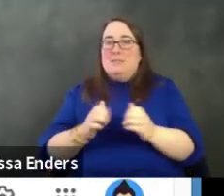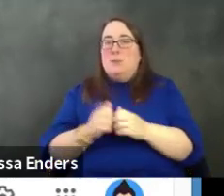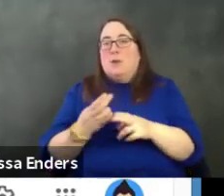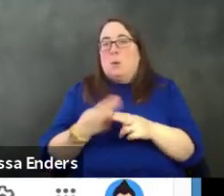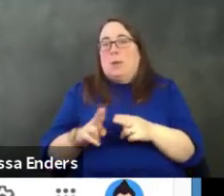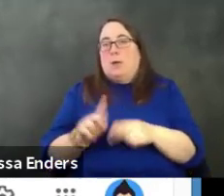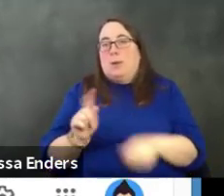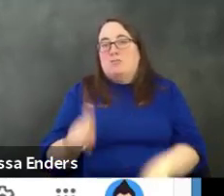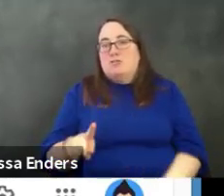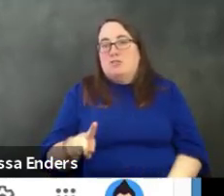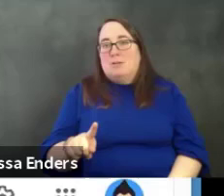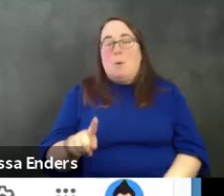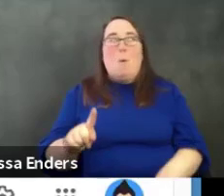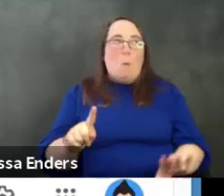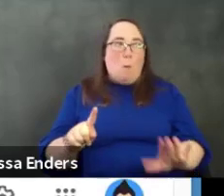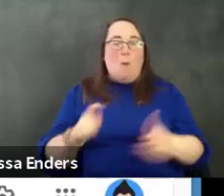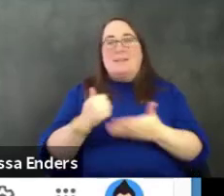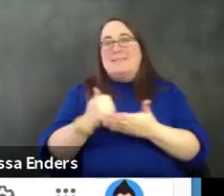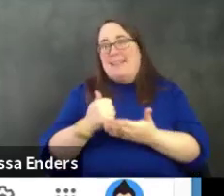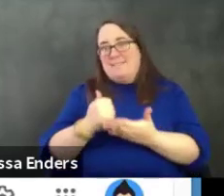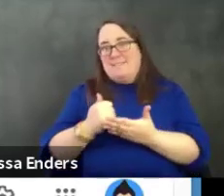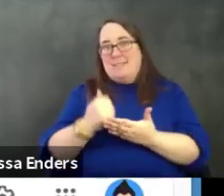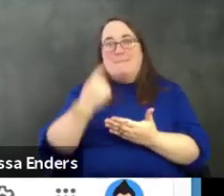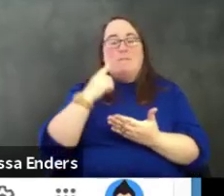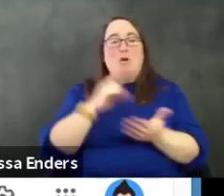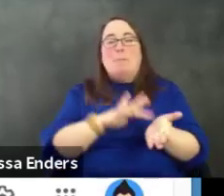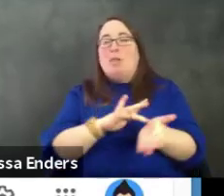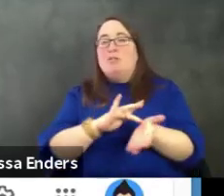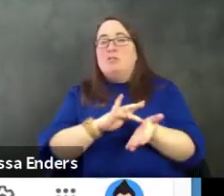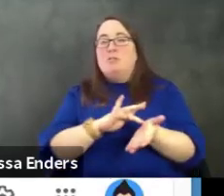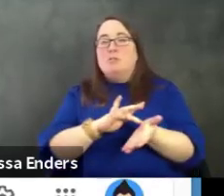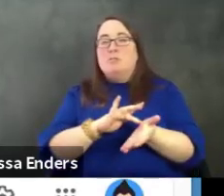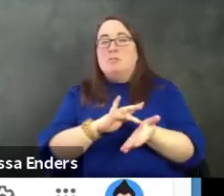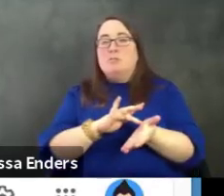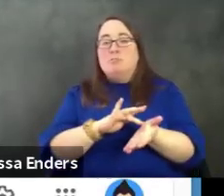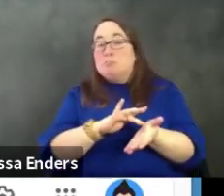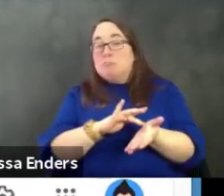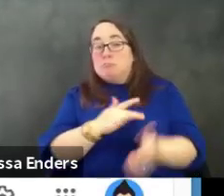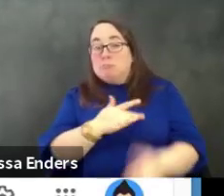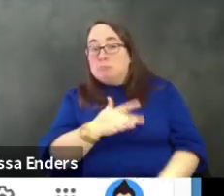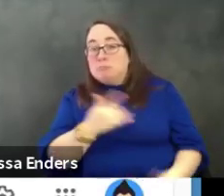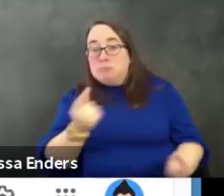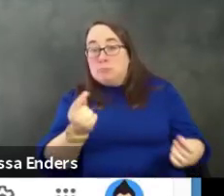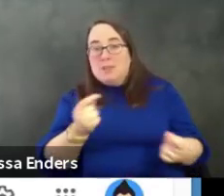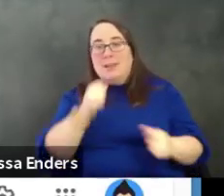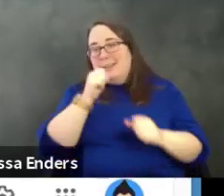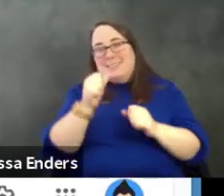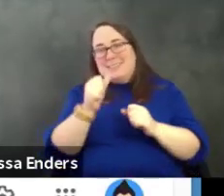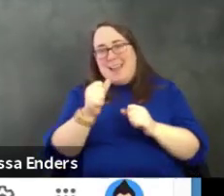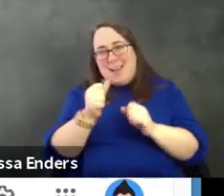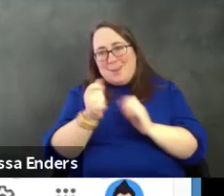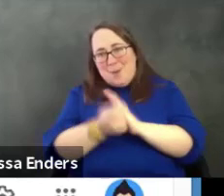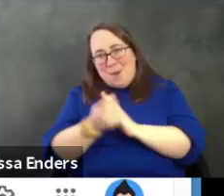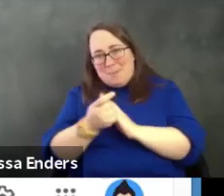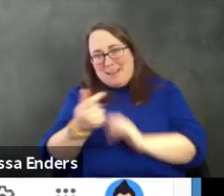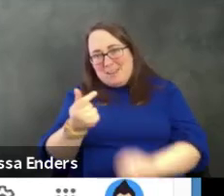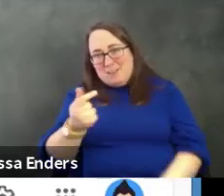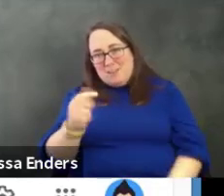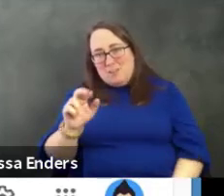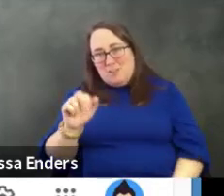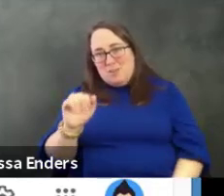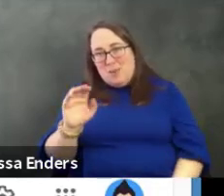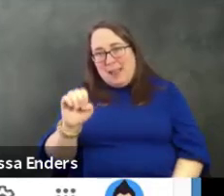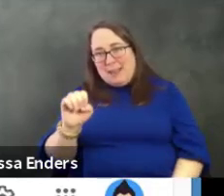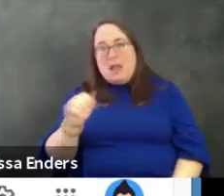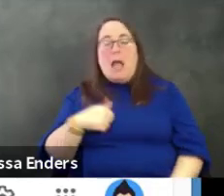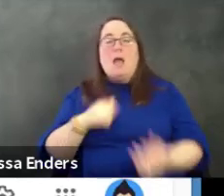This comes in handy for just pulsing your audience. Obviously, it's not automatically grading anything. I just put in